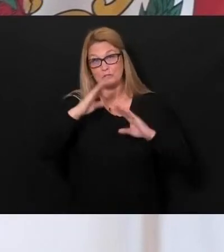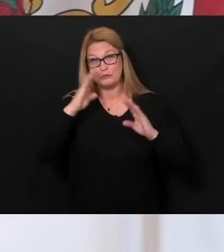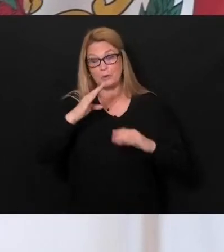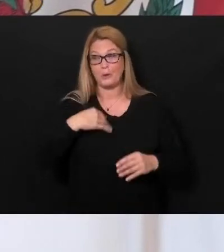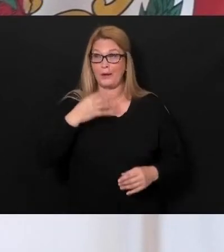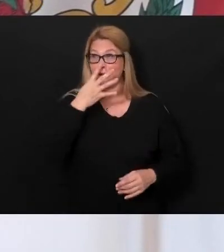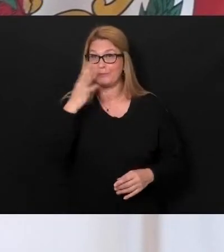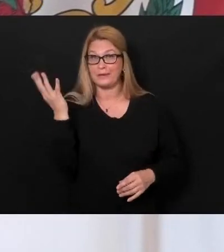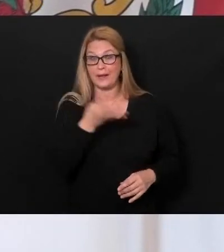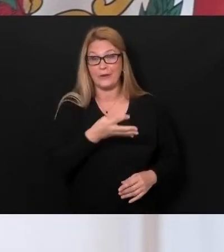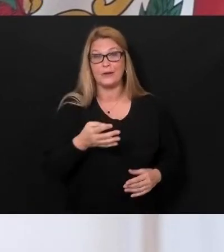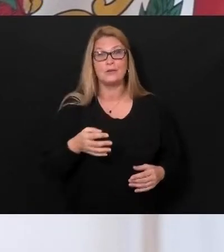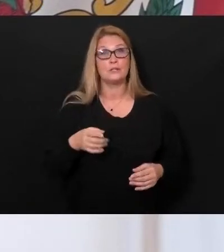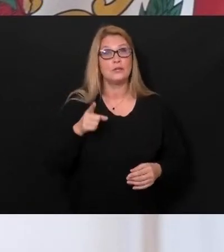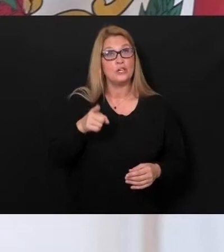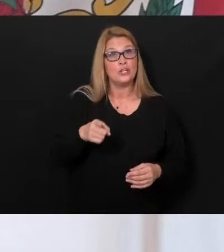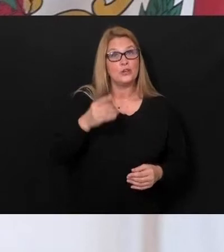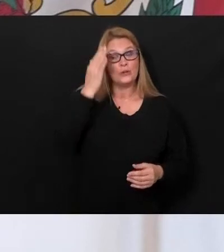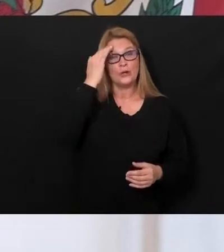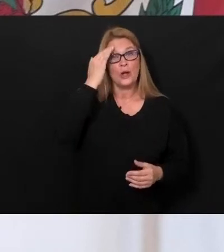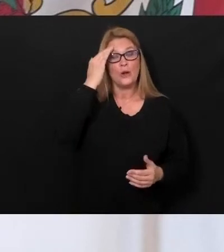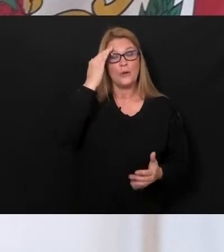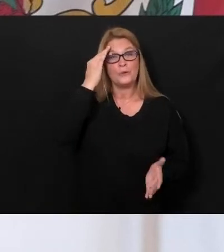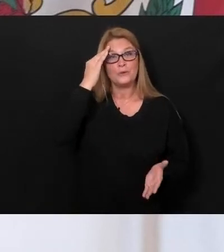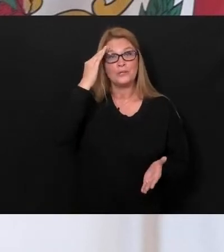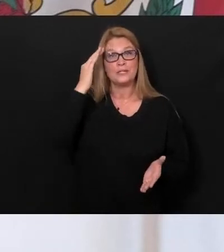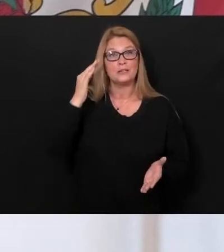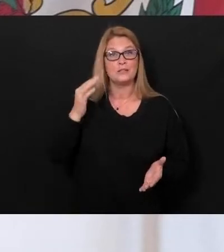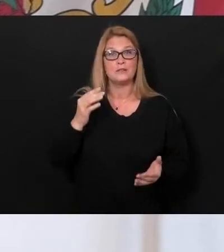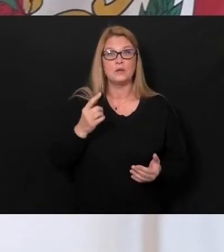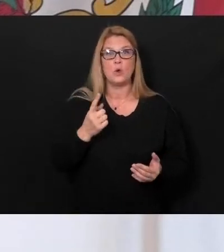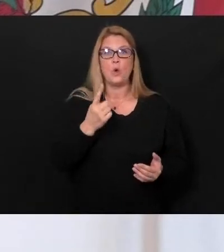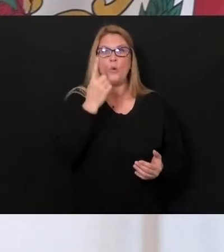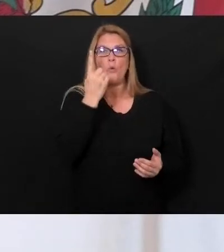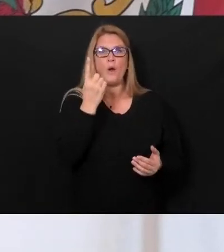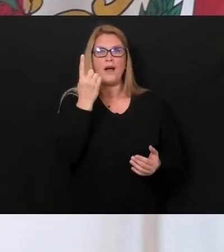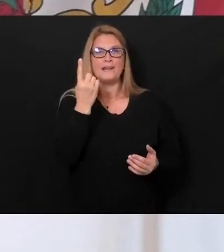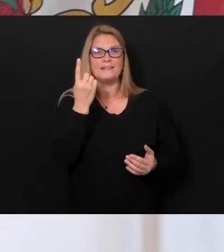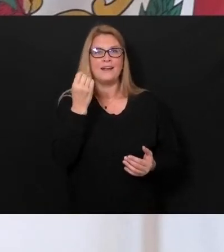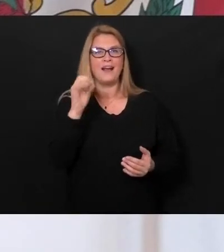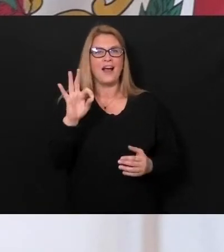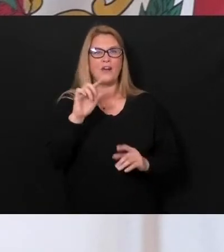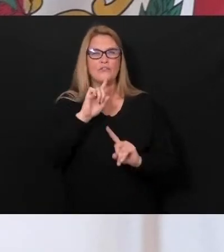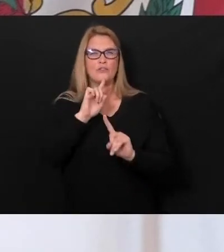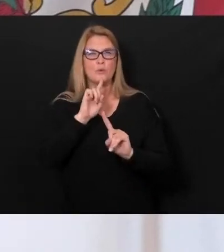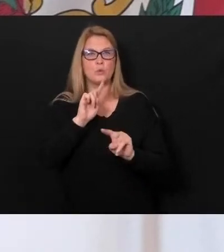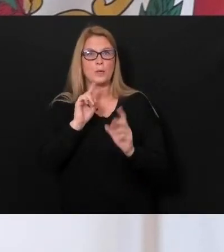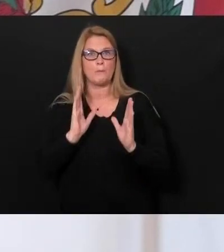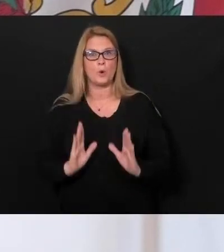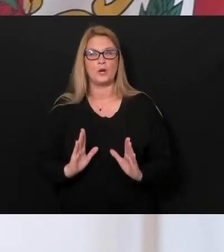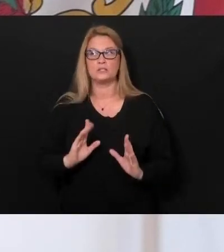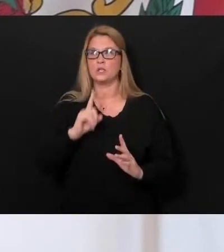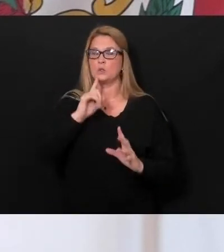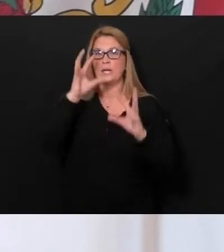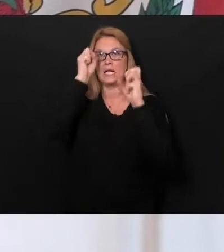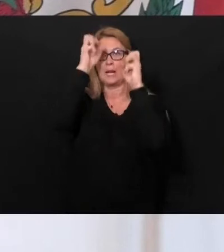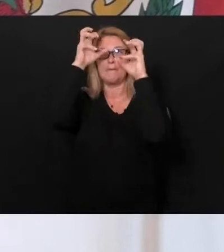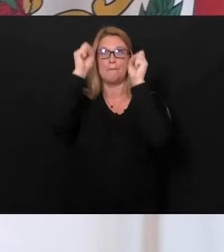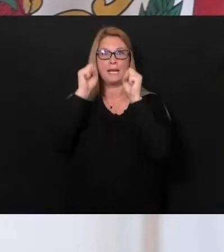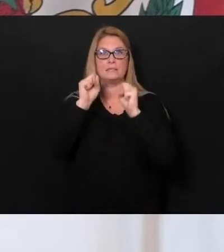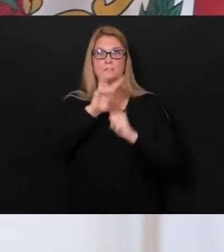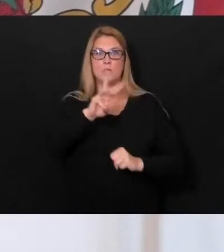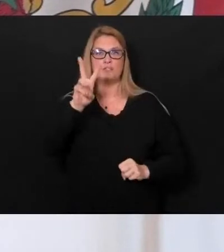cares? At the end of the day, one of the reporters that's just so amazed about West Virginia said,